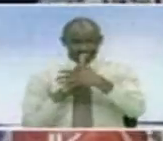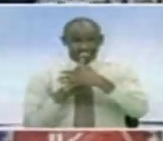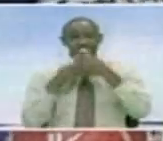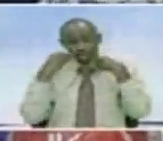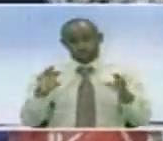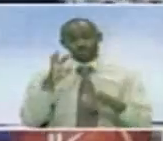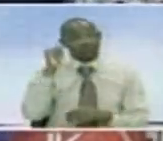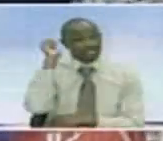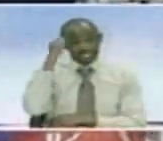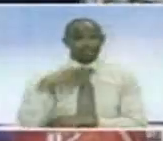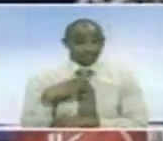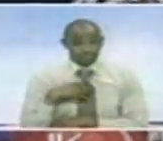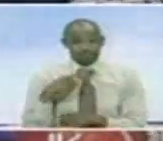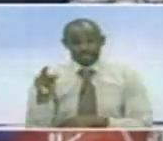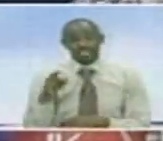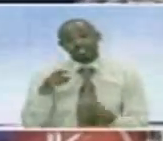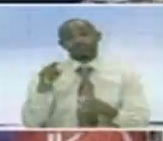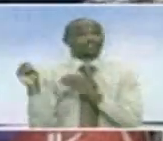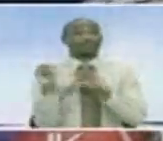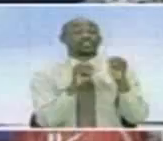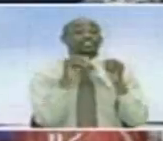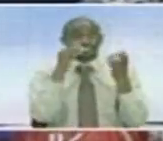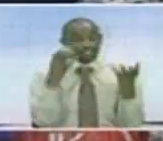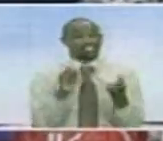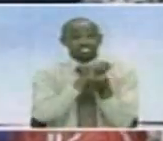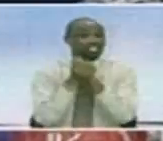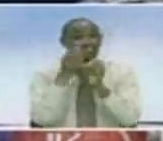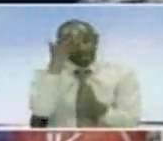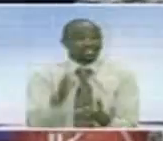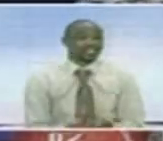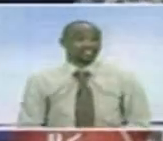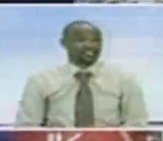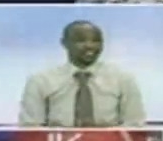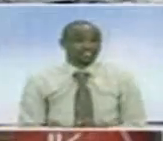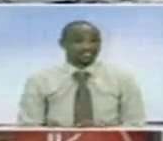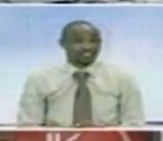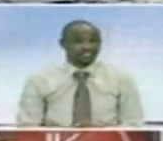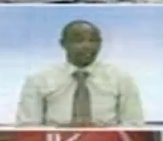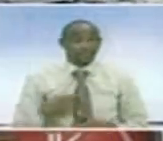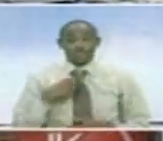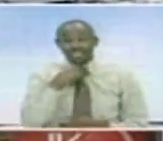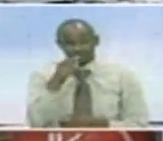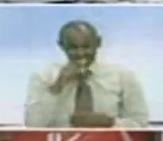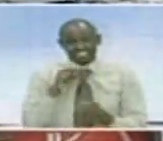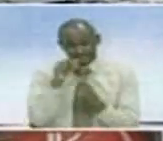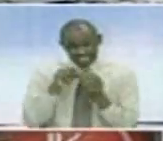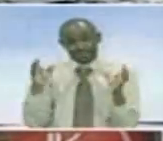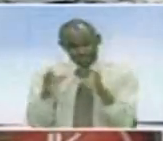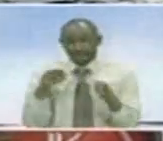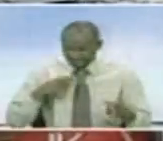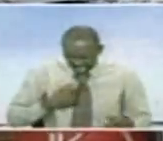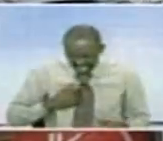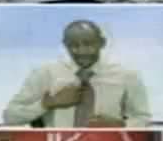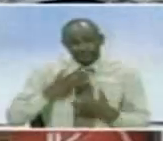occurring from Kenyans. Why has he shifted ground? You know? Yeah. I want to say categorically that I did my